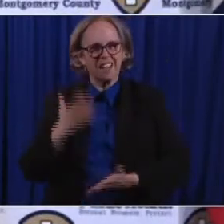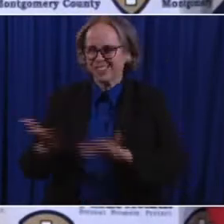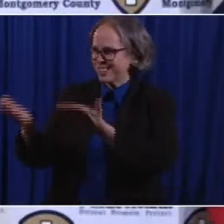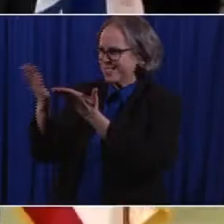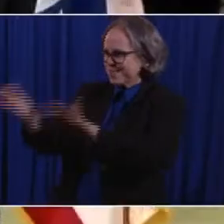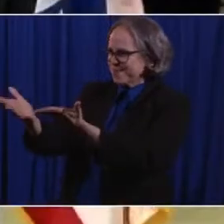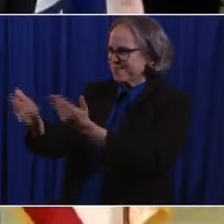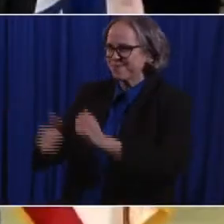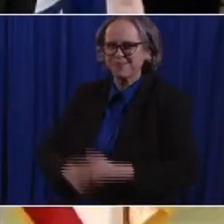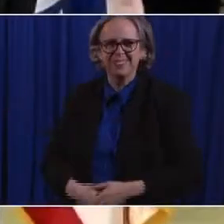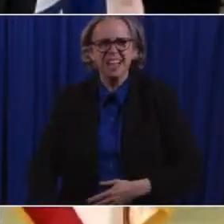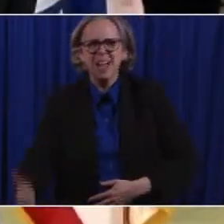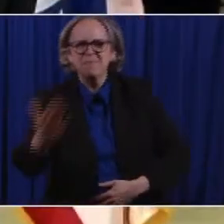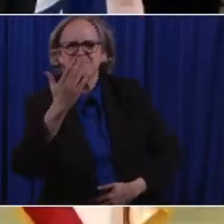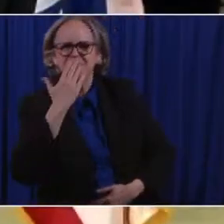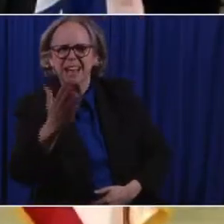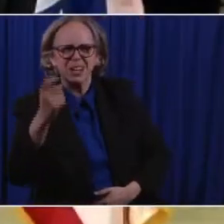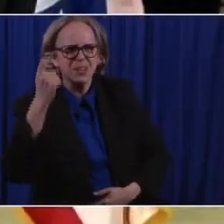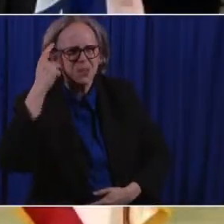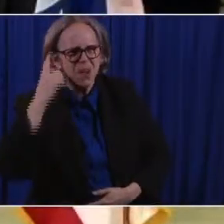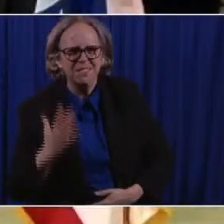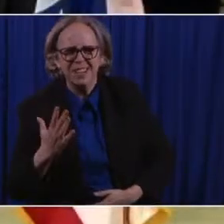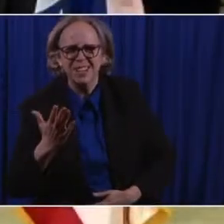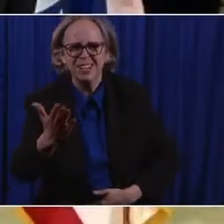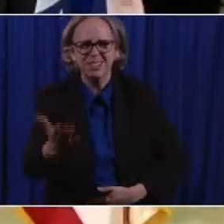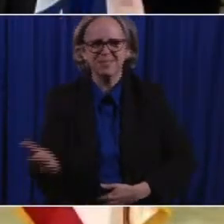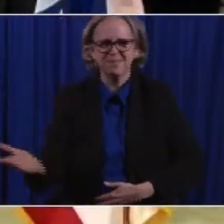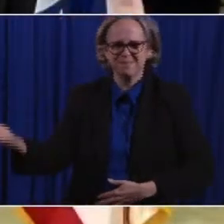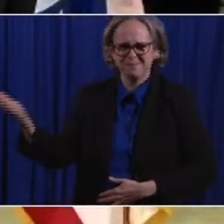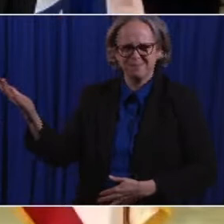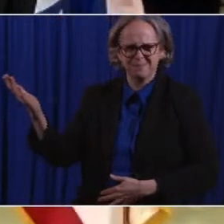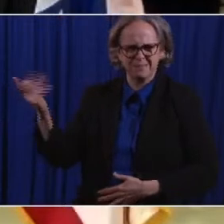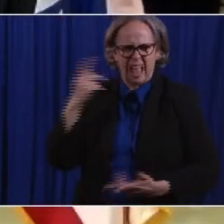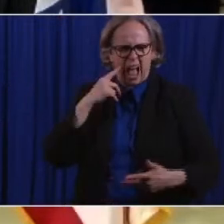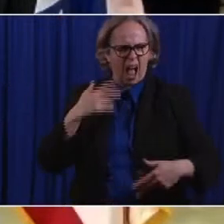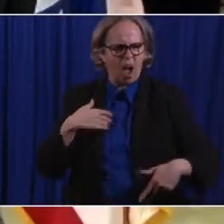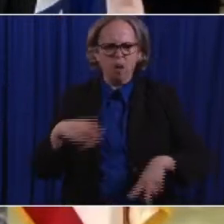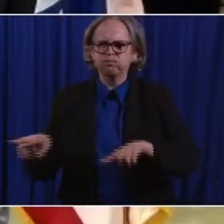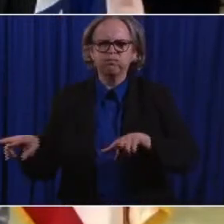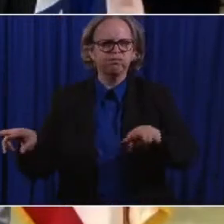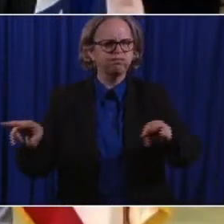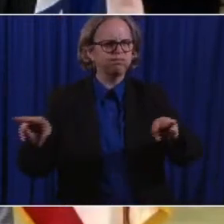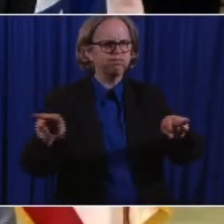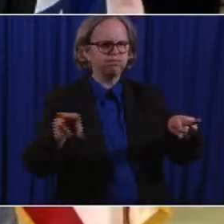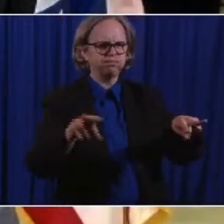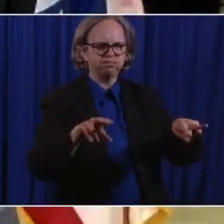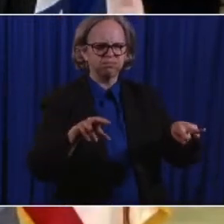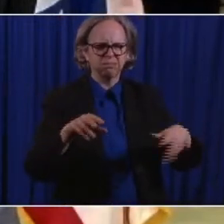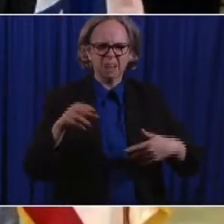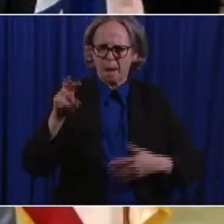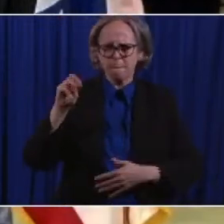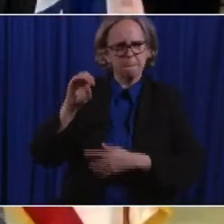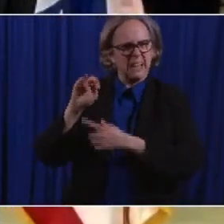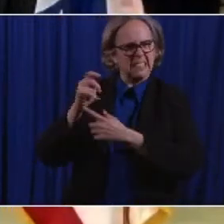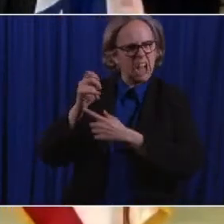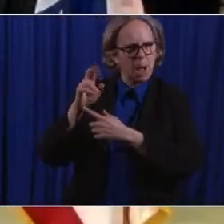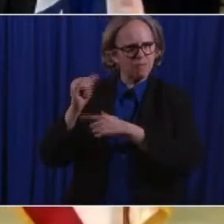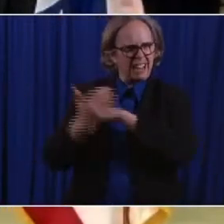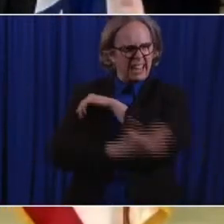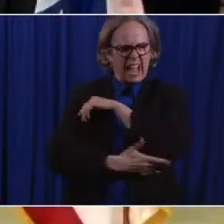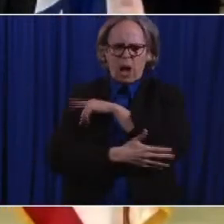Thanks, Governor. It's great to see how well things are going in Montgomery County, and things are going really well here in Franklin